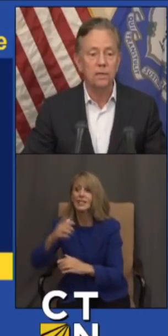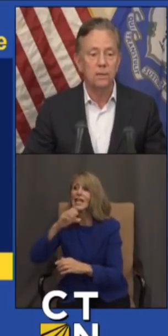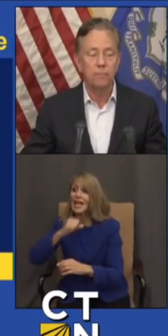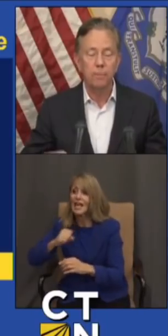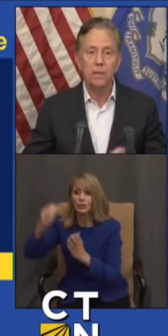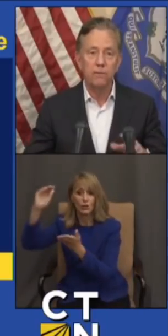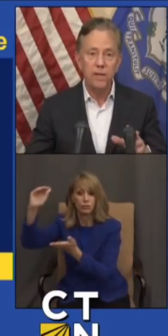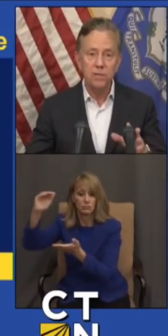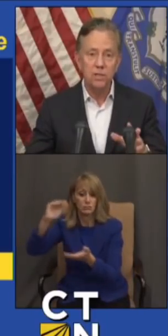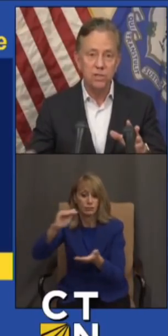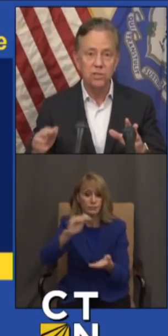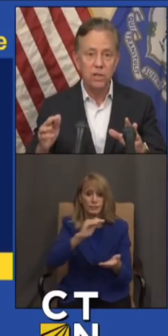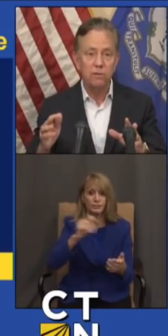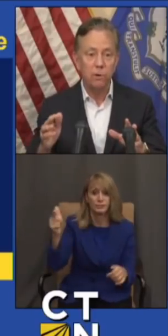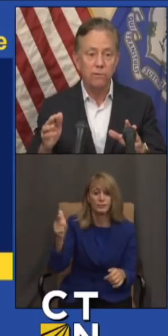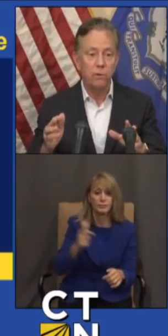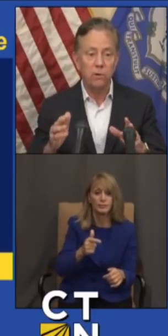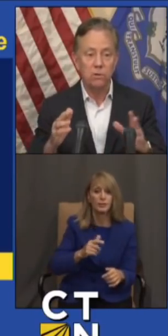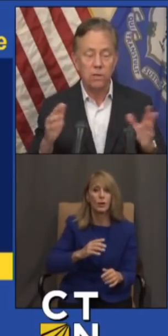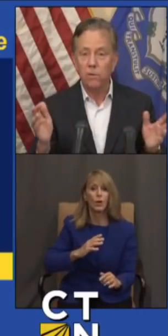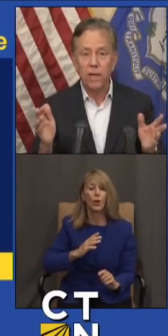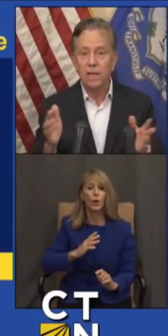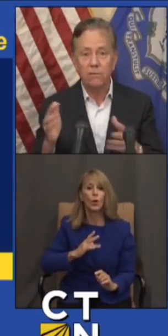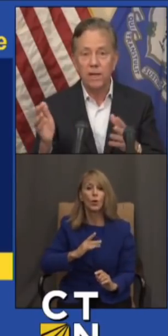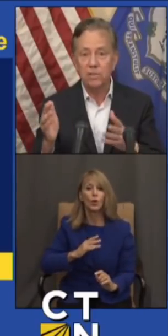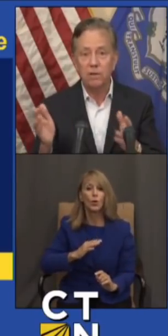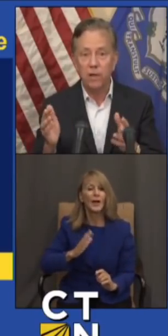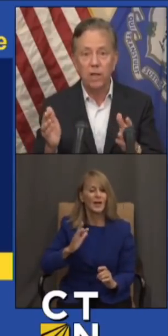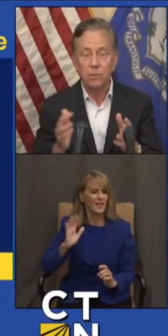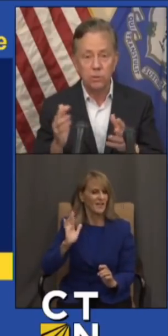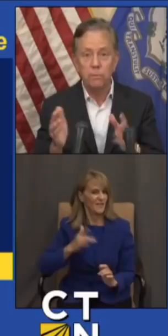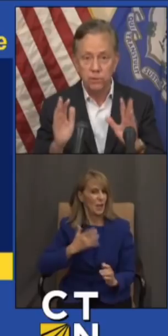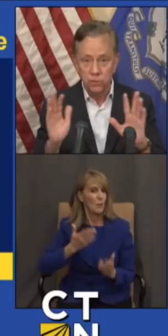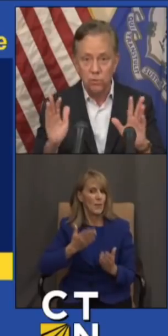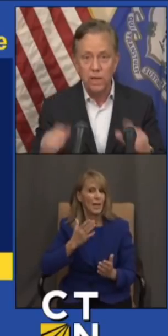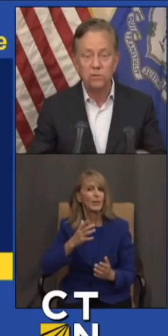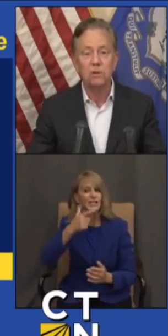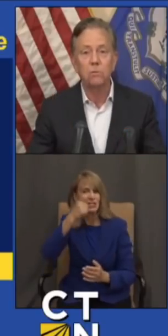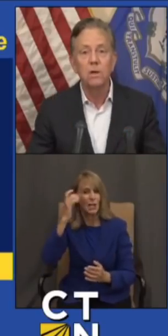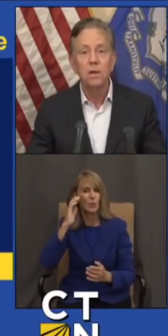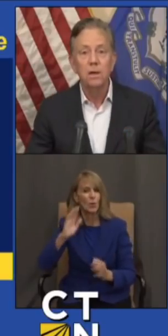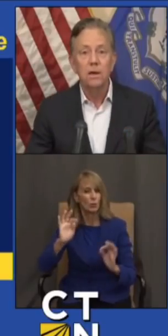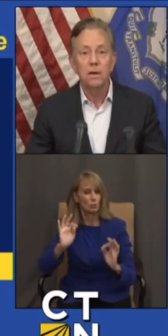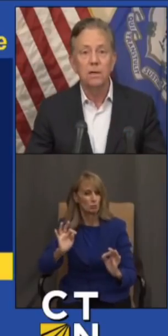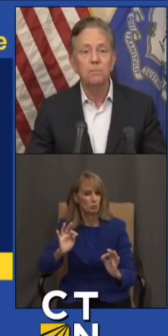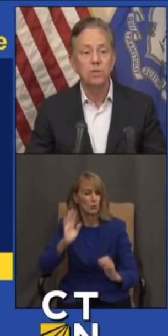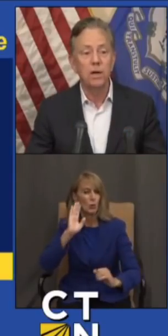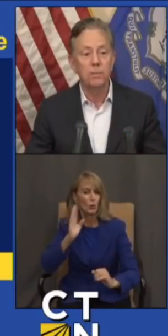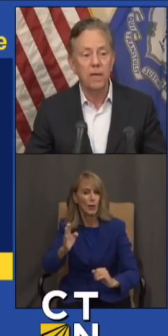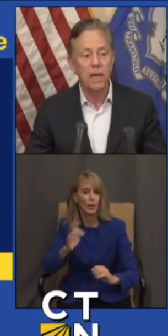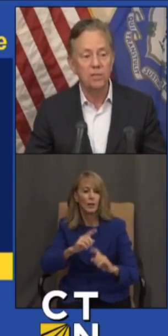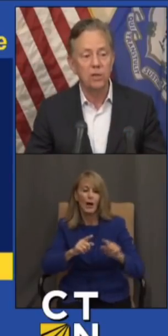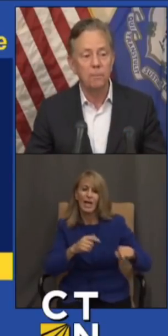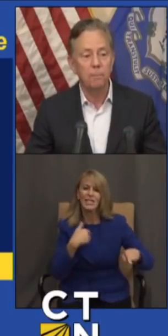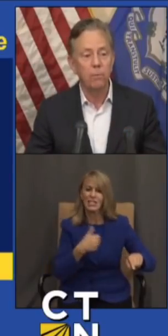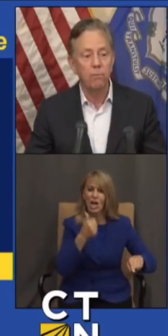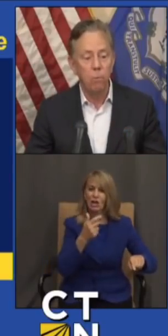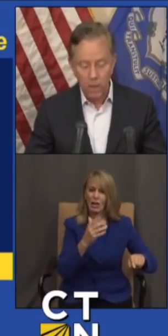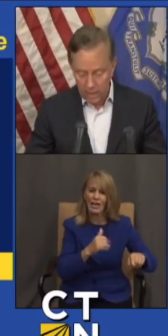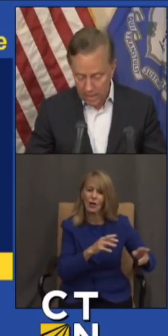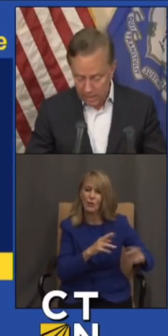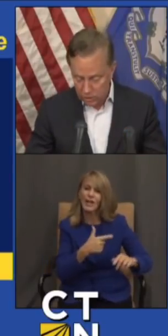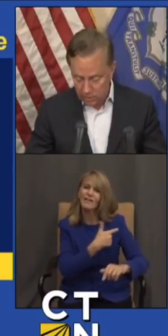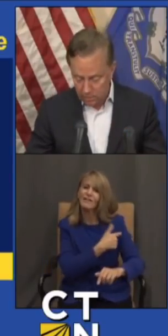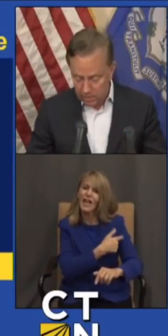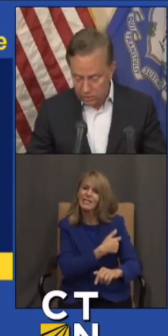on. And in defense of the 16 to 44-year-olds, they've only had the vaccine available to them for 2 weeks. So give them time to catch up. But we